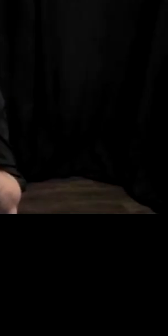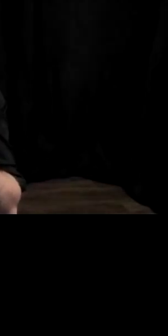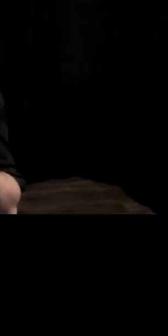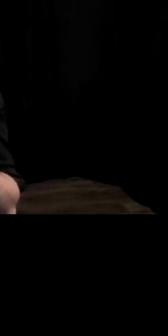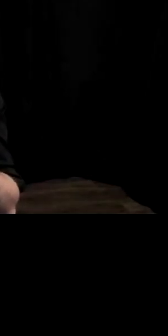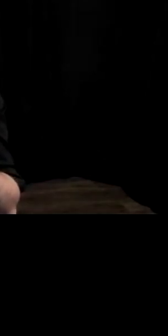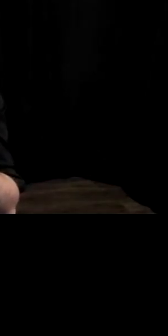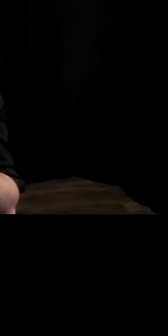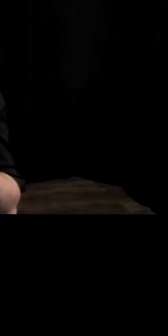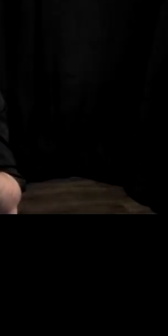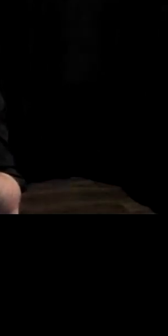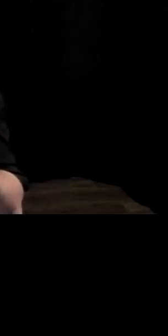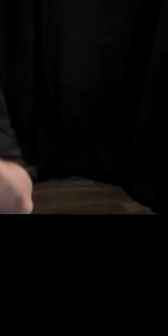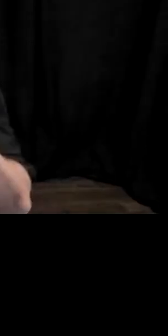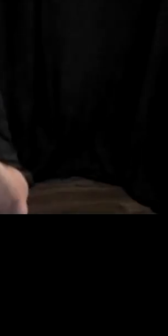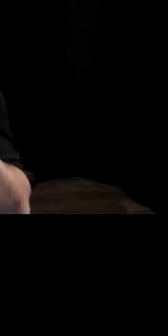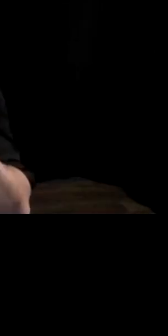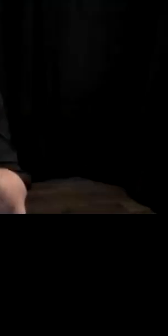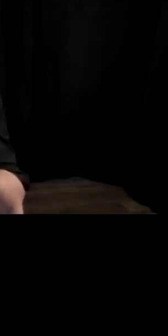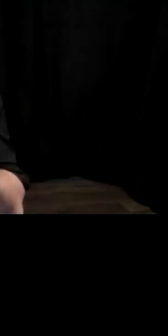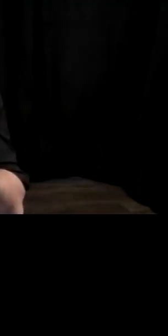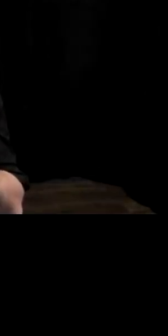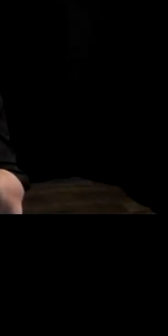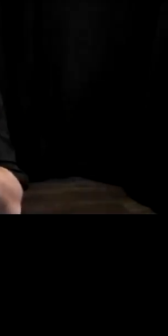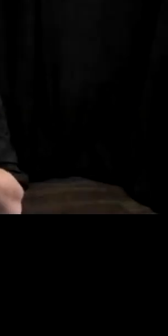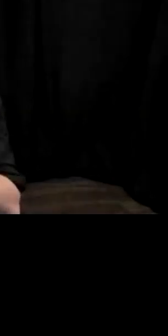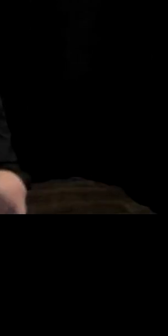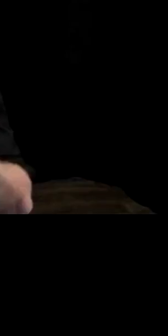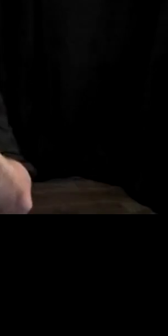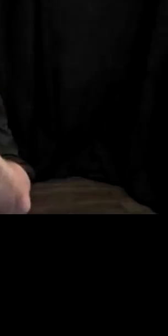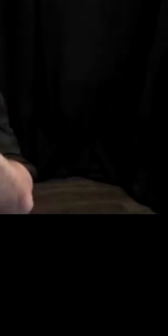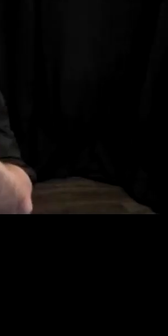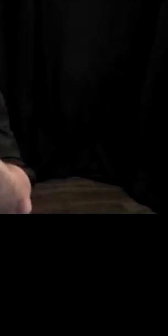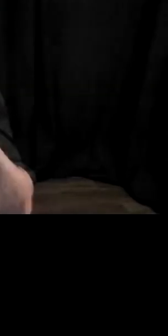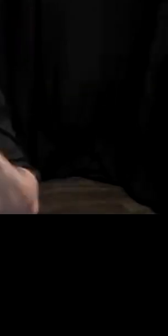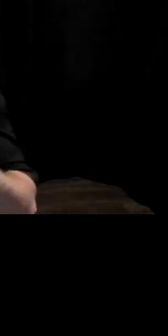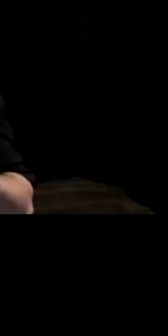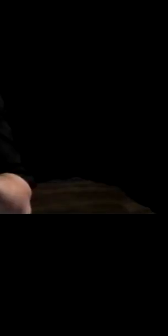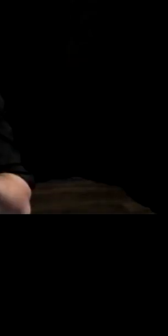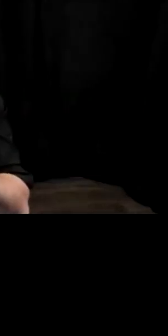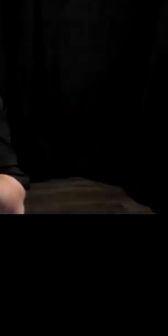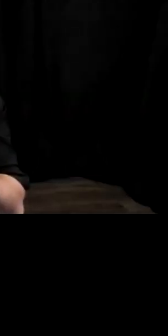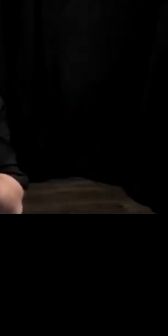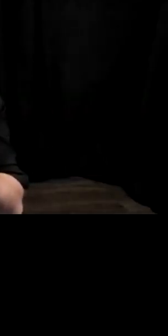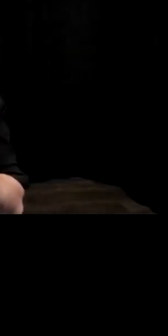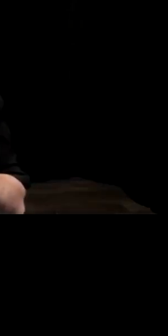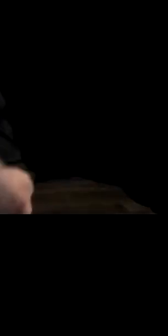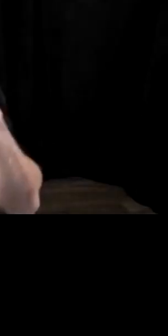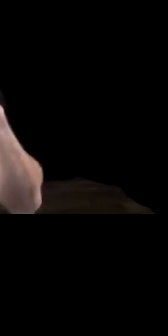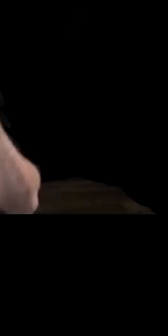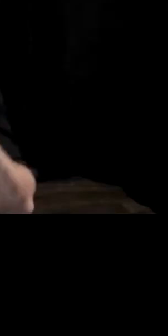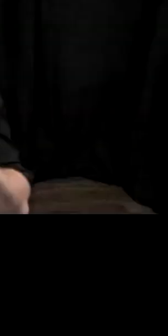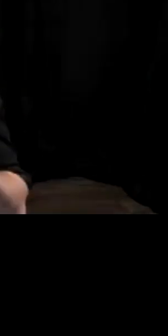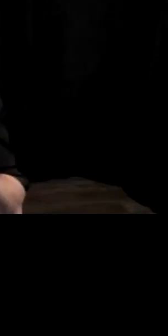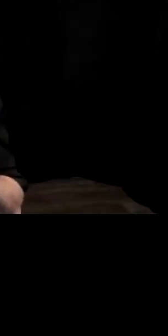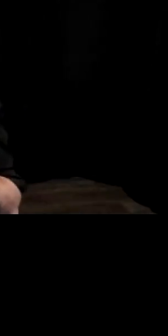down and caseload growth is up, and we have a lot of federal uncertainty. So we are expecting a pretty,